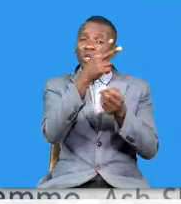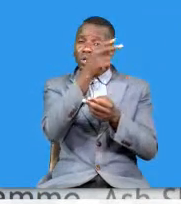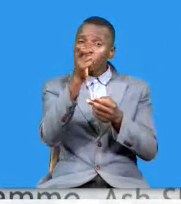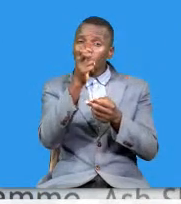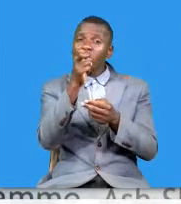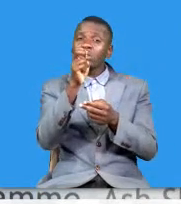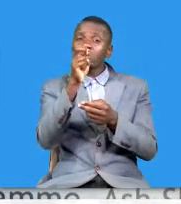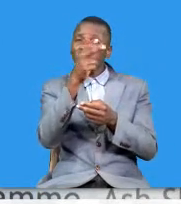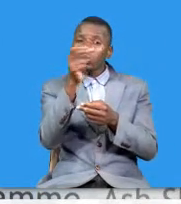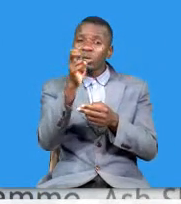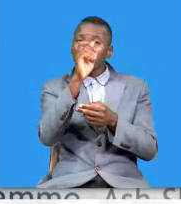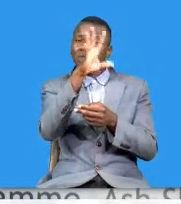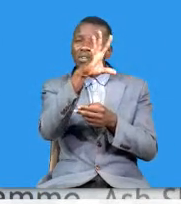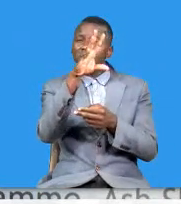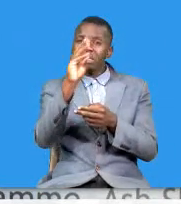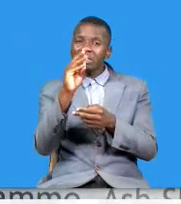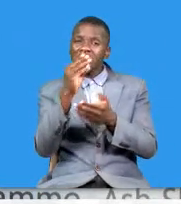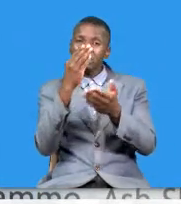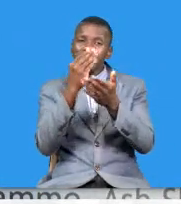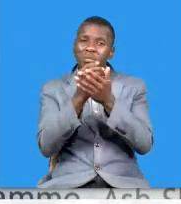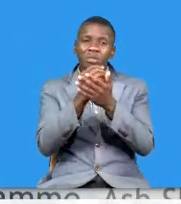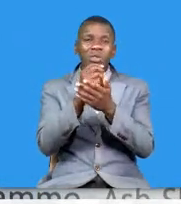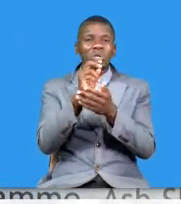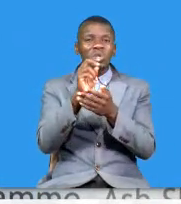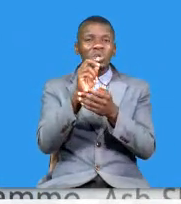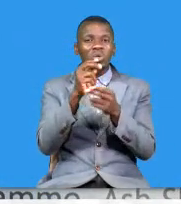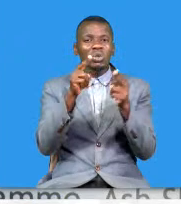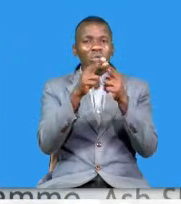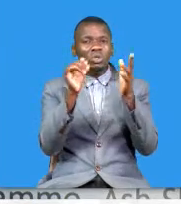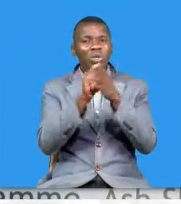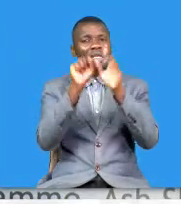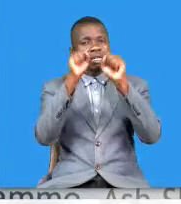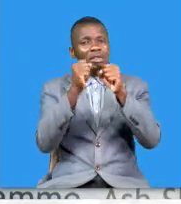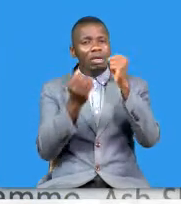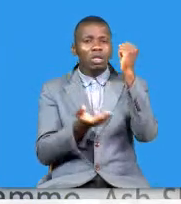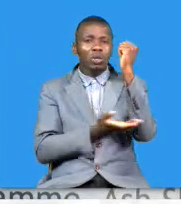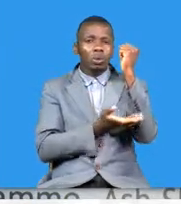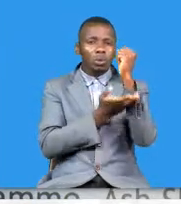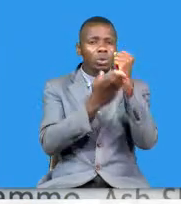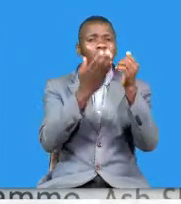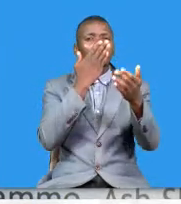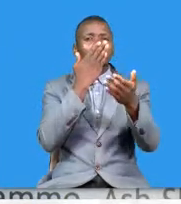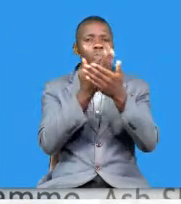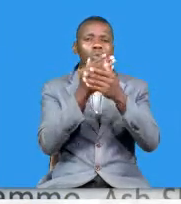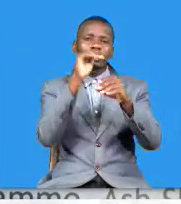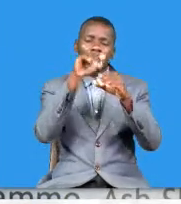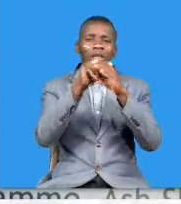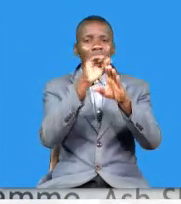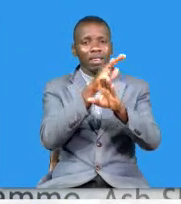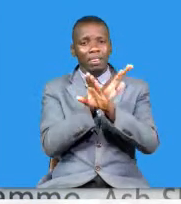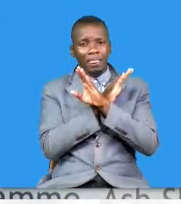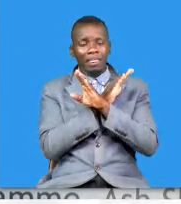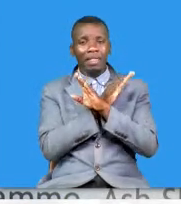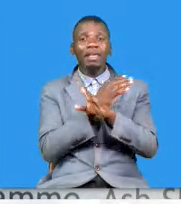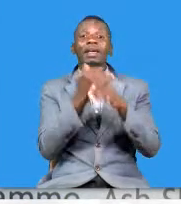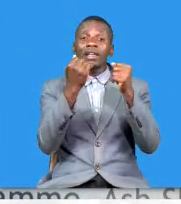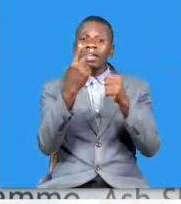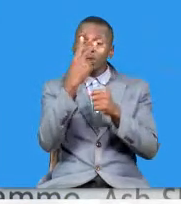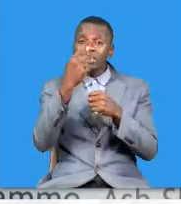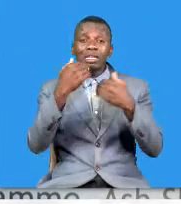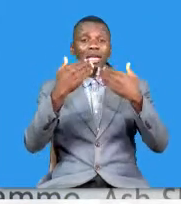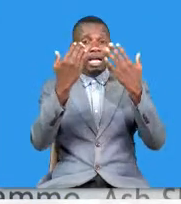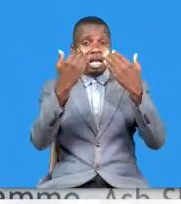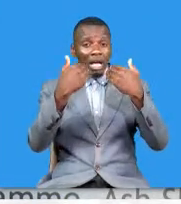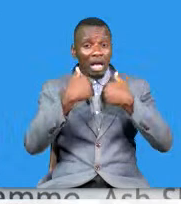the MCFA for the implementation of clean cooking solutions here in Zambia. Polluted and unclean cooking has a